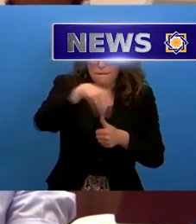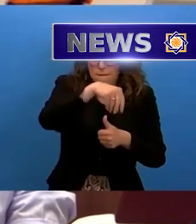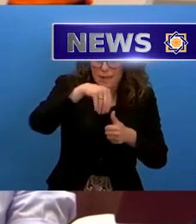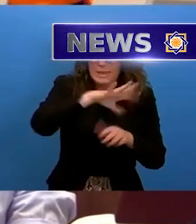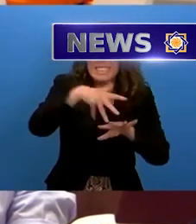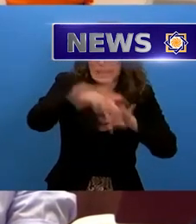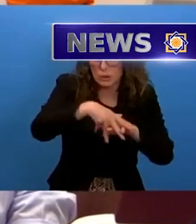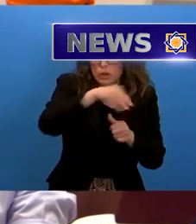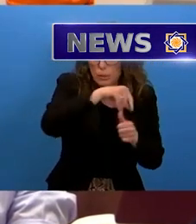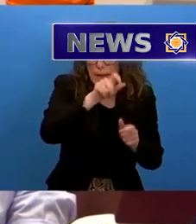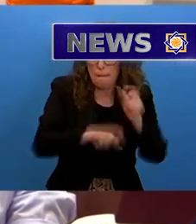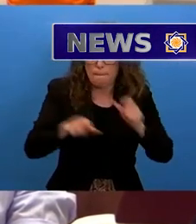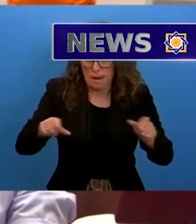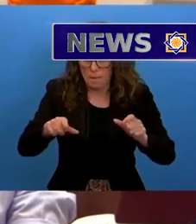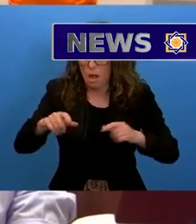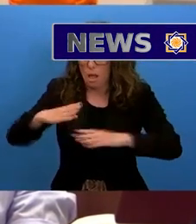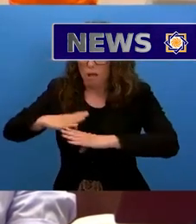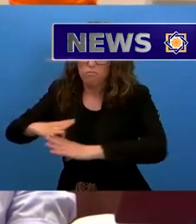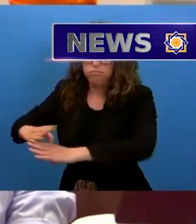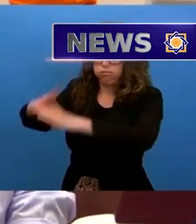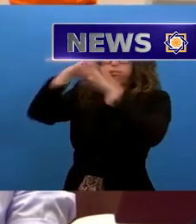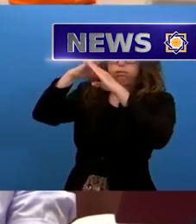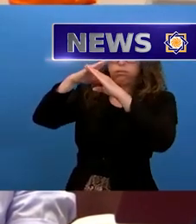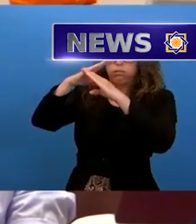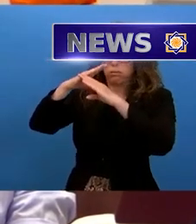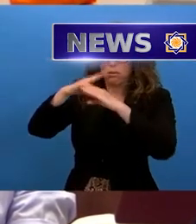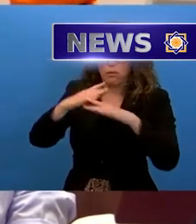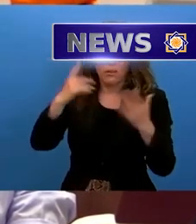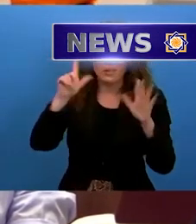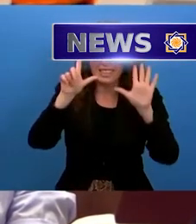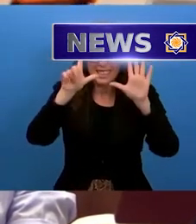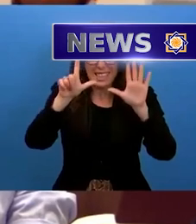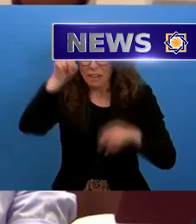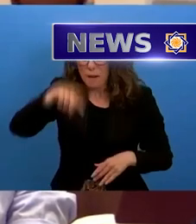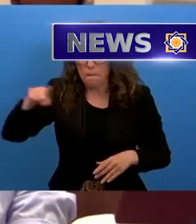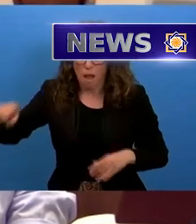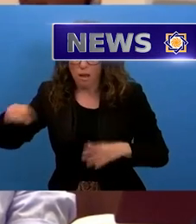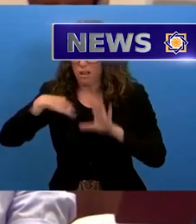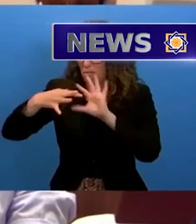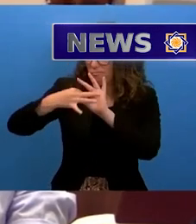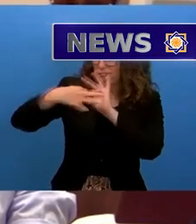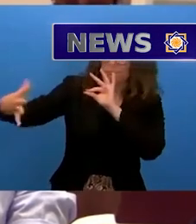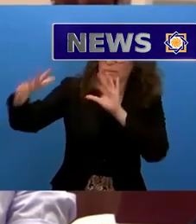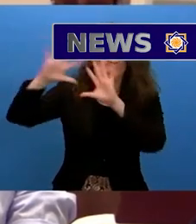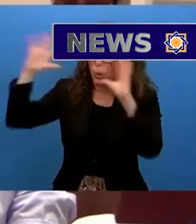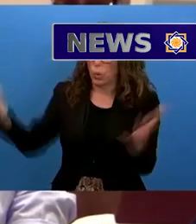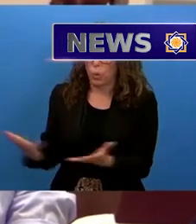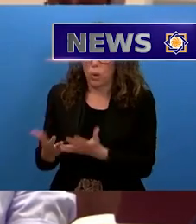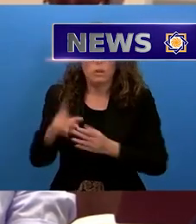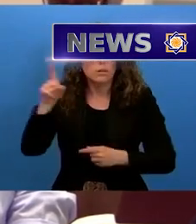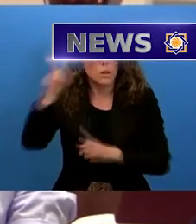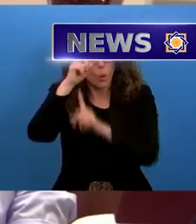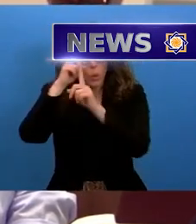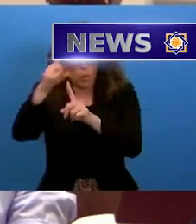which states that the people subjected to genocide have no right to any compensation mechanisms and cannot present any political, legal or material